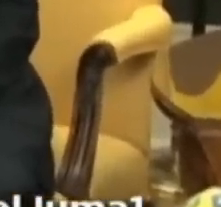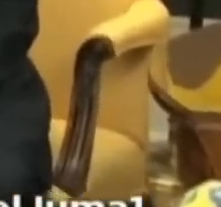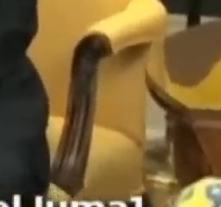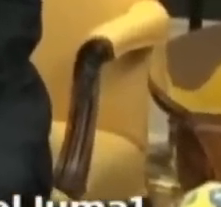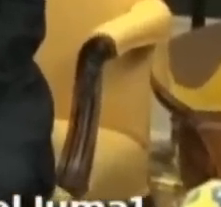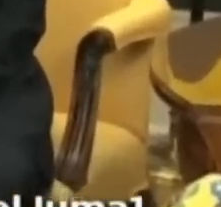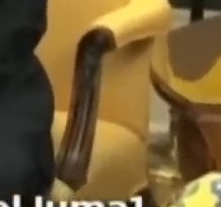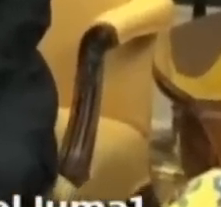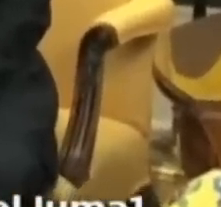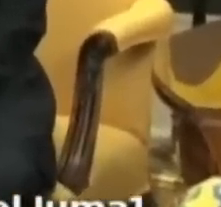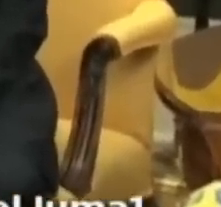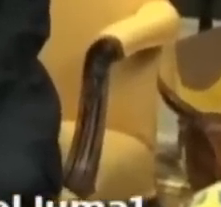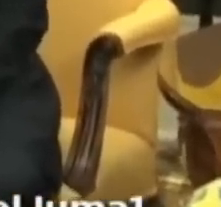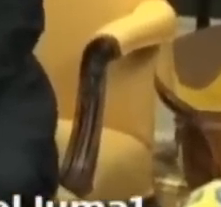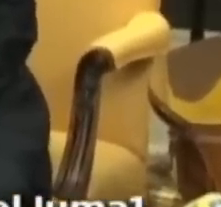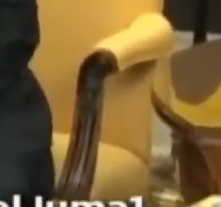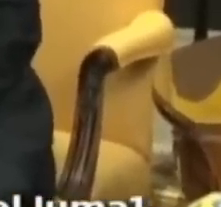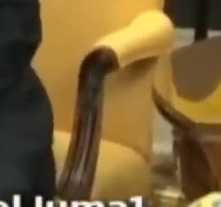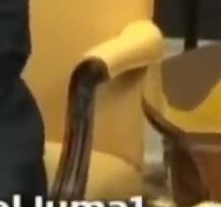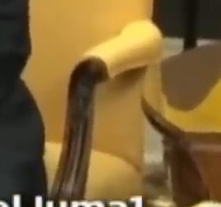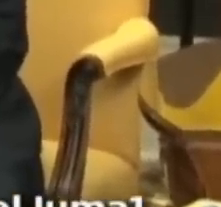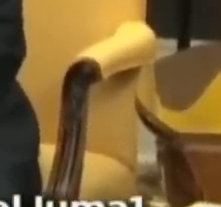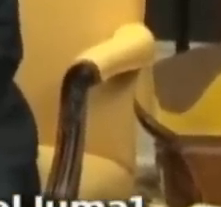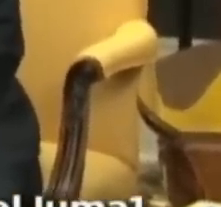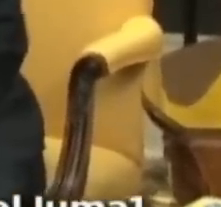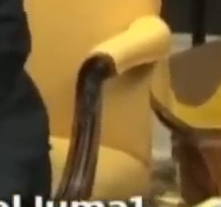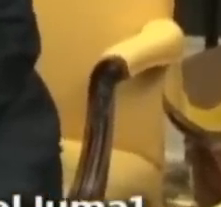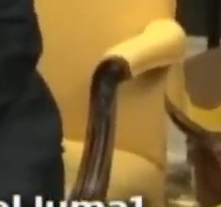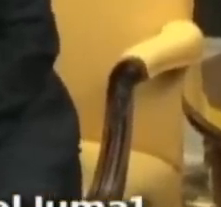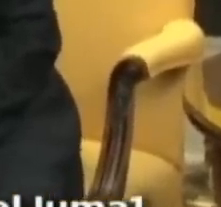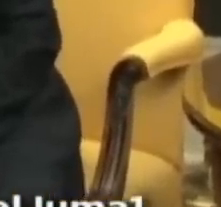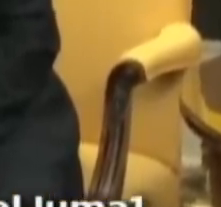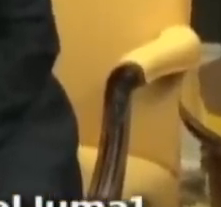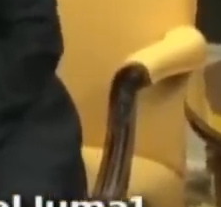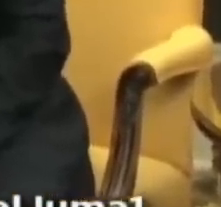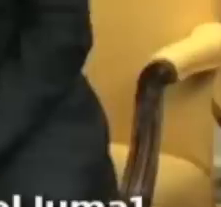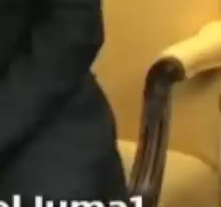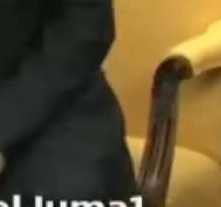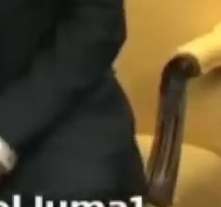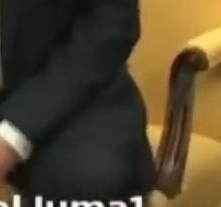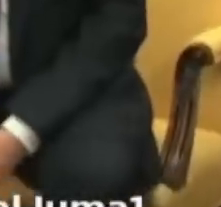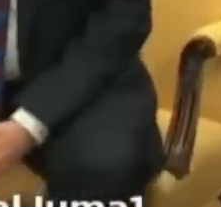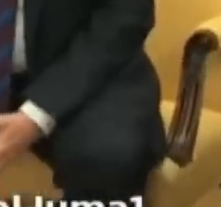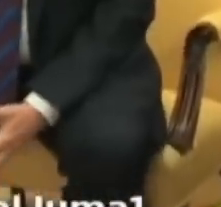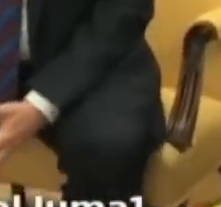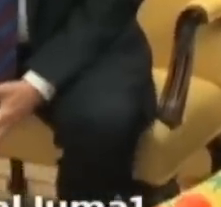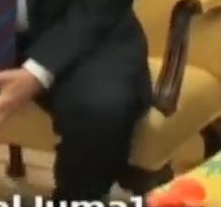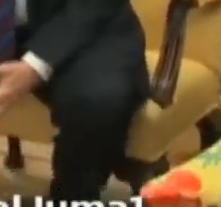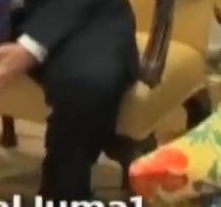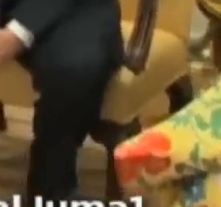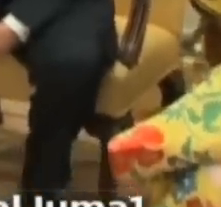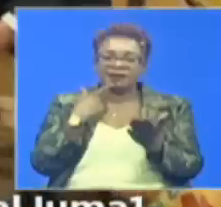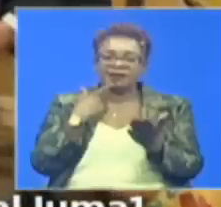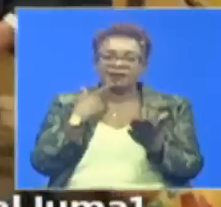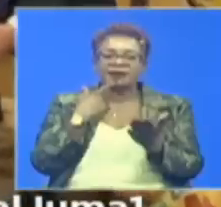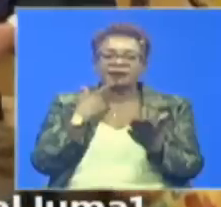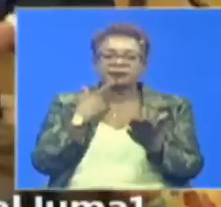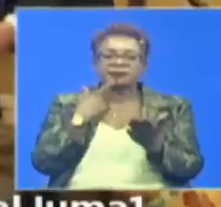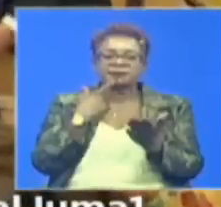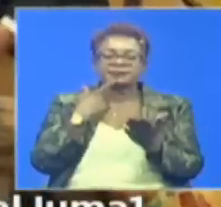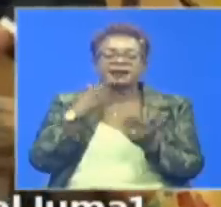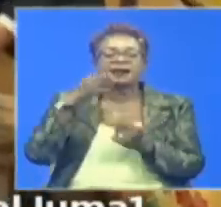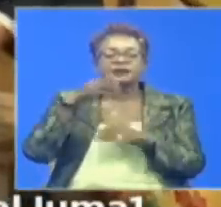Kenyatta of Kenya and First Lady Kenyatta. Thank you very much for being here. Ah, Sonko is a good student